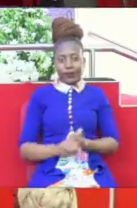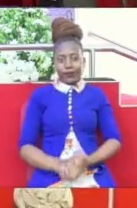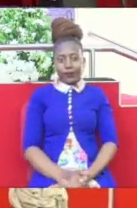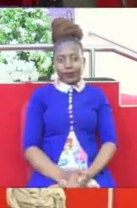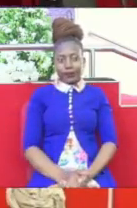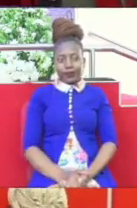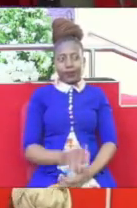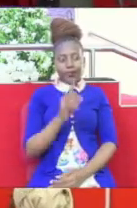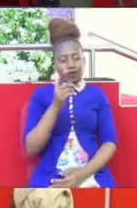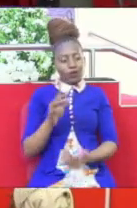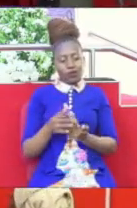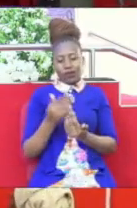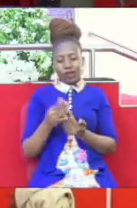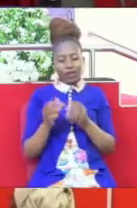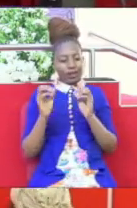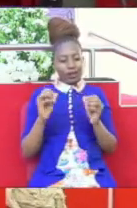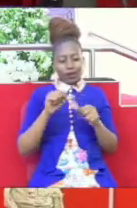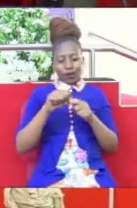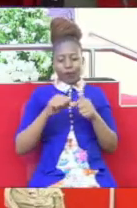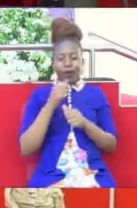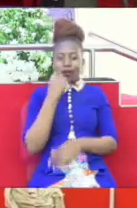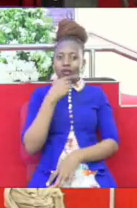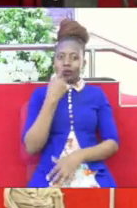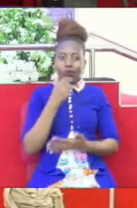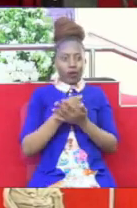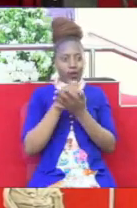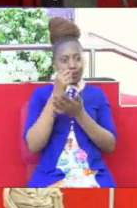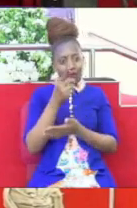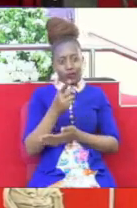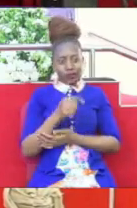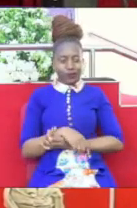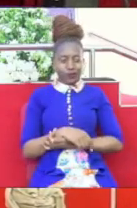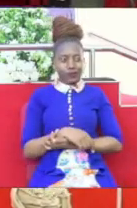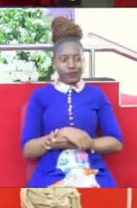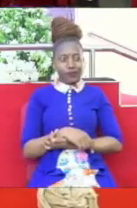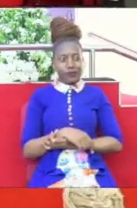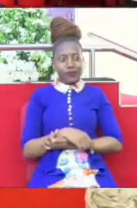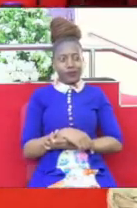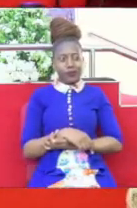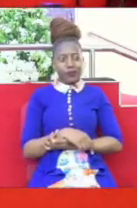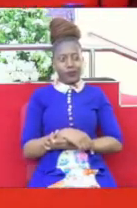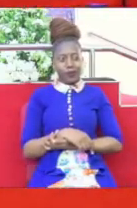You would not care who helped you. Hautajali nani ambaye alikusaidia. And I predict something on the other side.